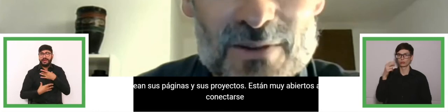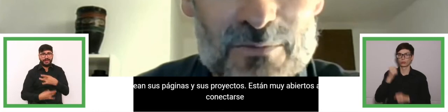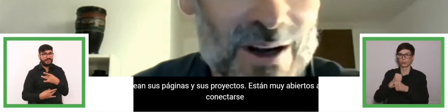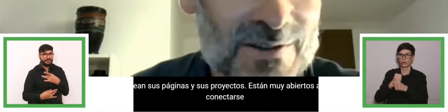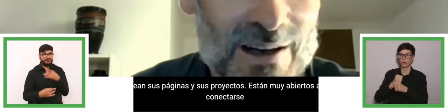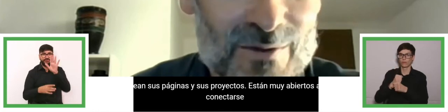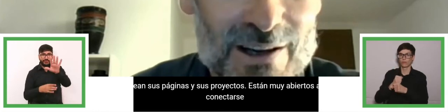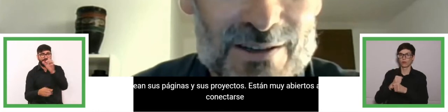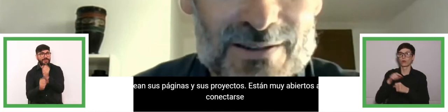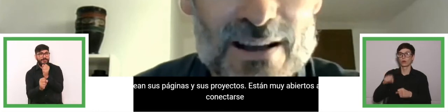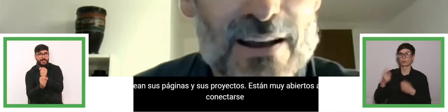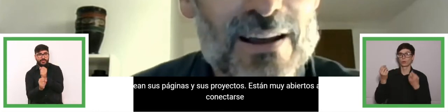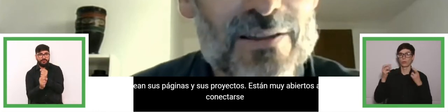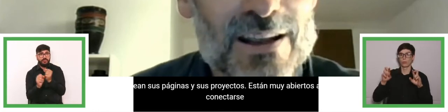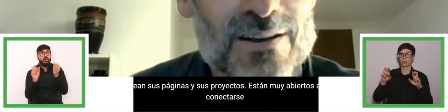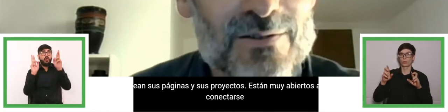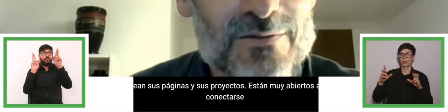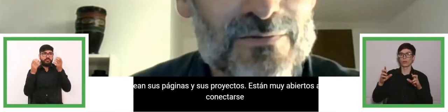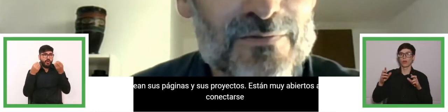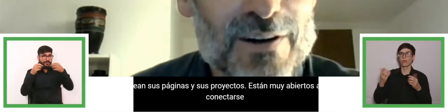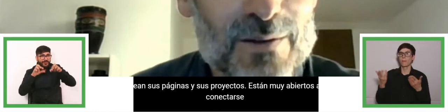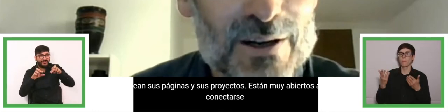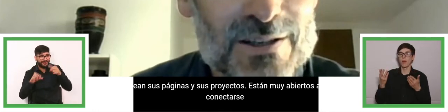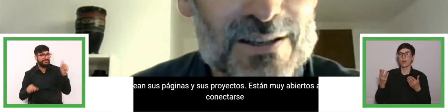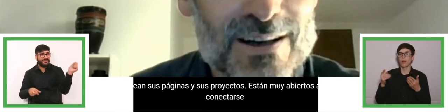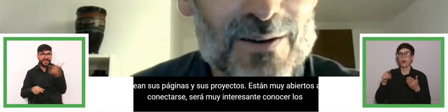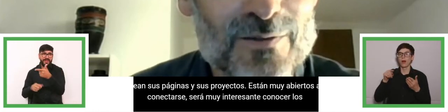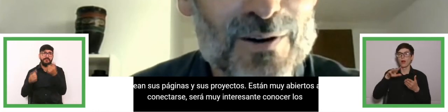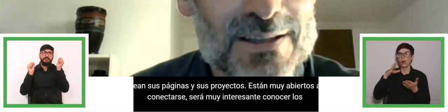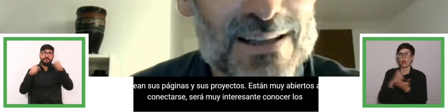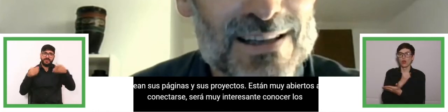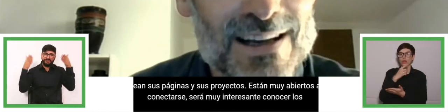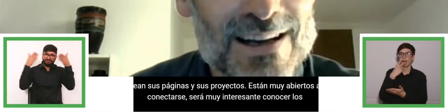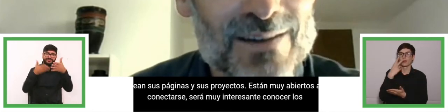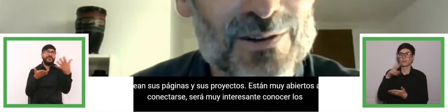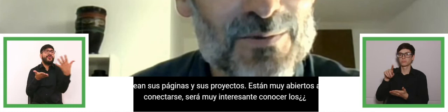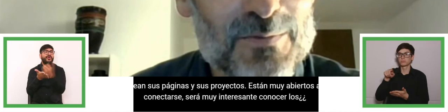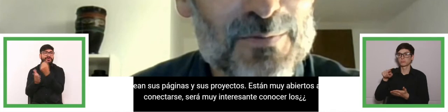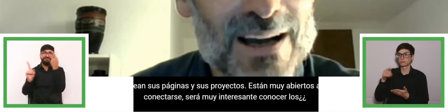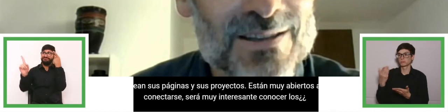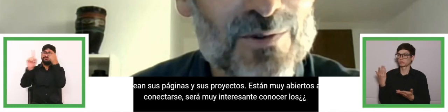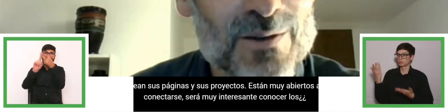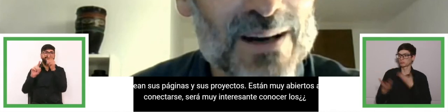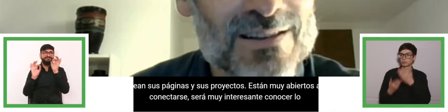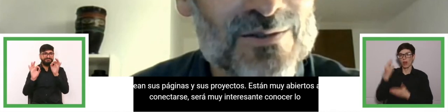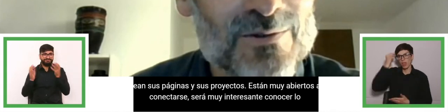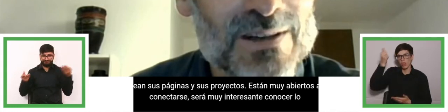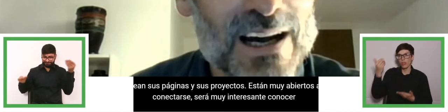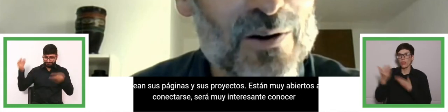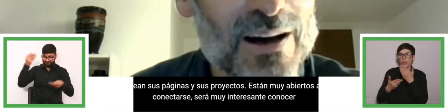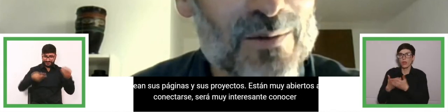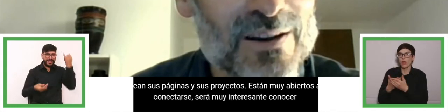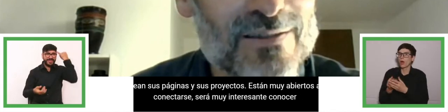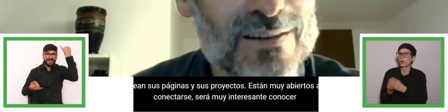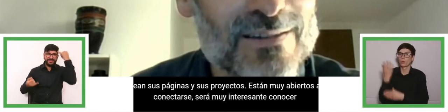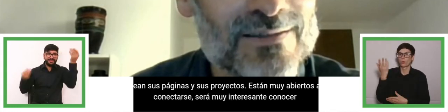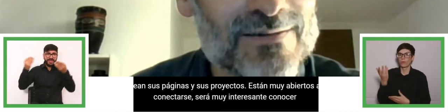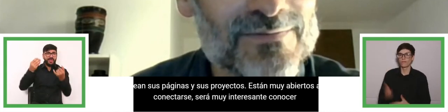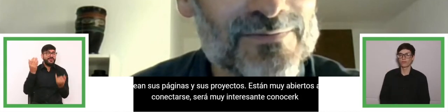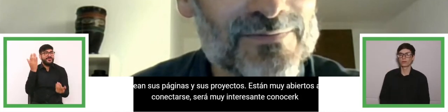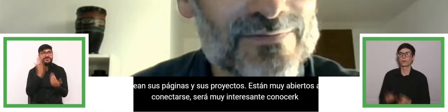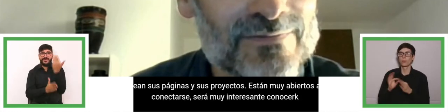synergies and perhaps collaborations. Thank you very much for attending, and I will pass the word back to Carola, I